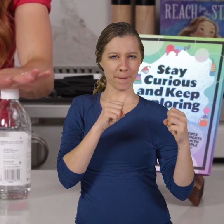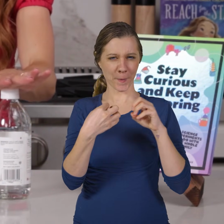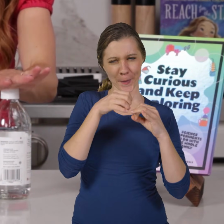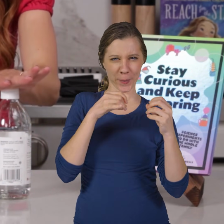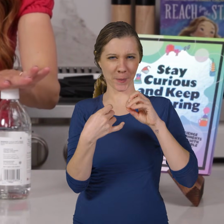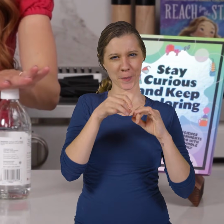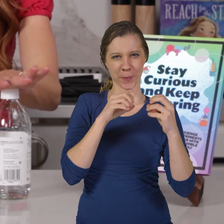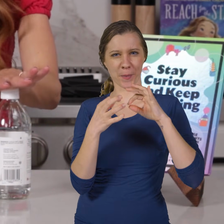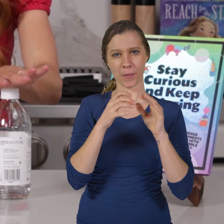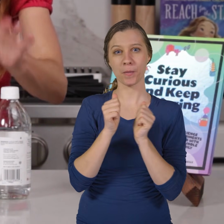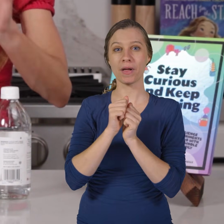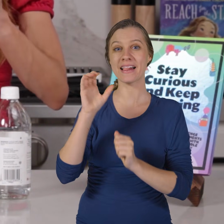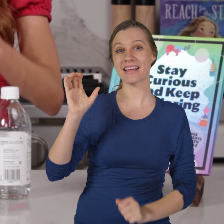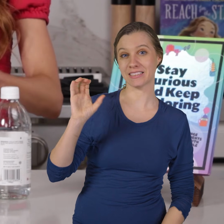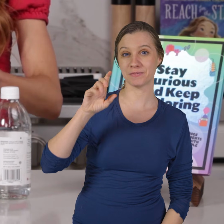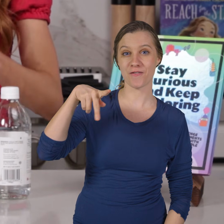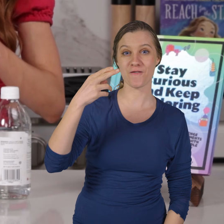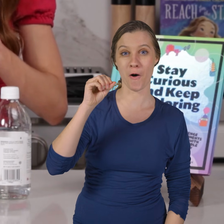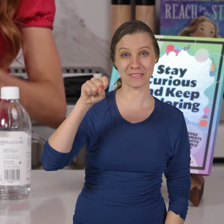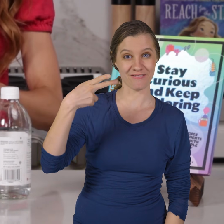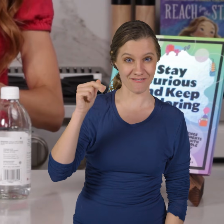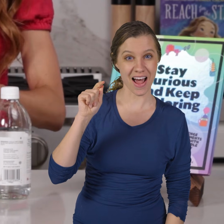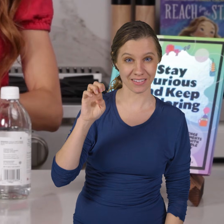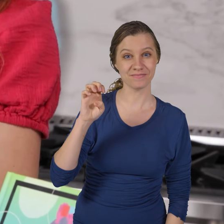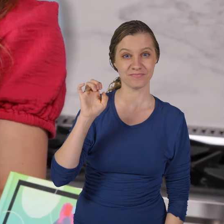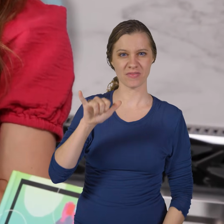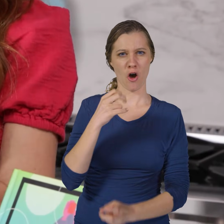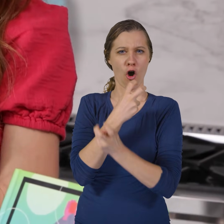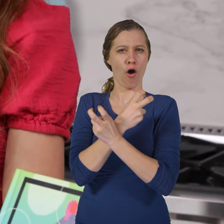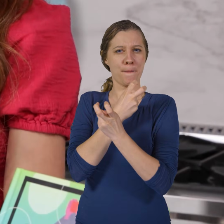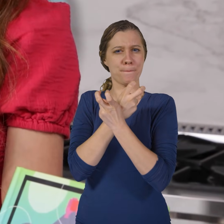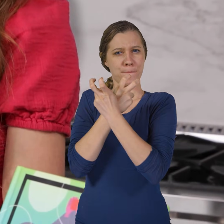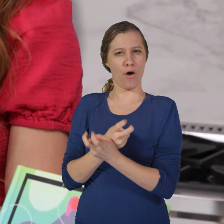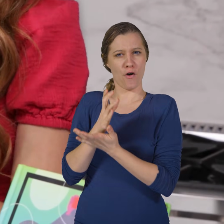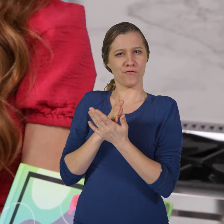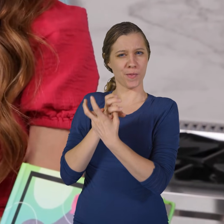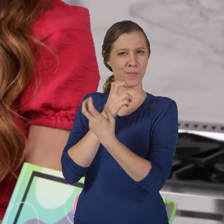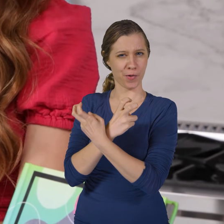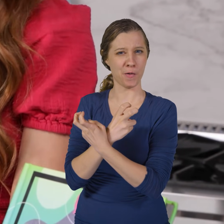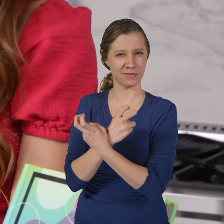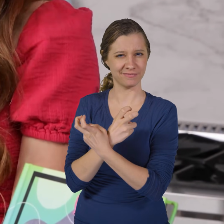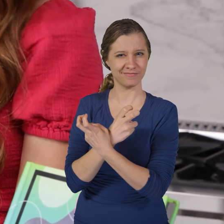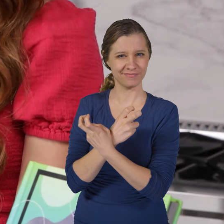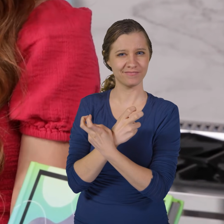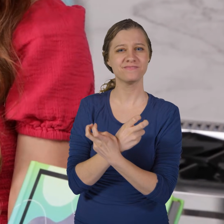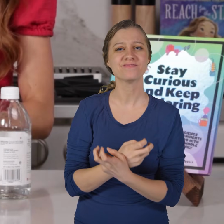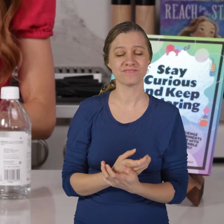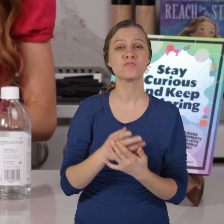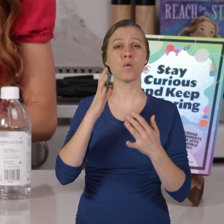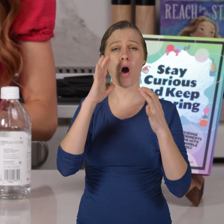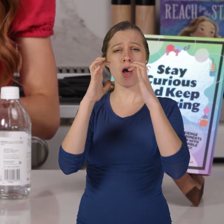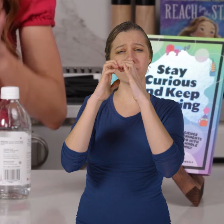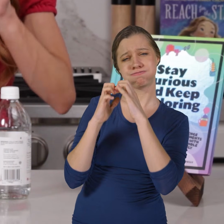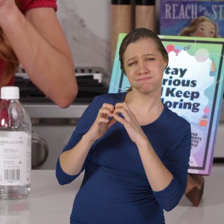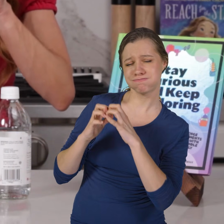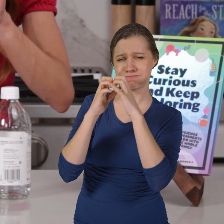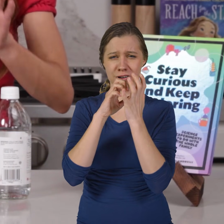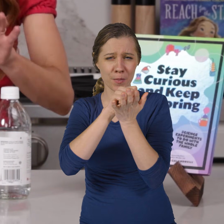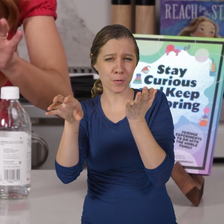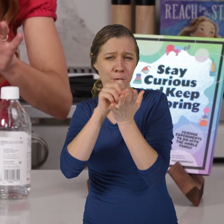vinegar is going to react with the calcium phosphate, the hard part of the framework of your bone,